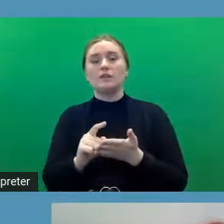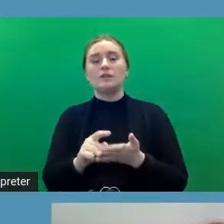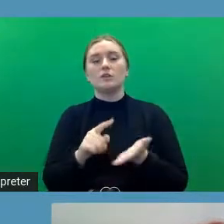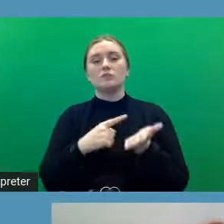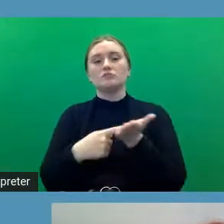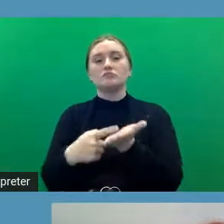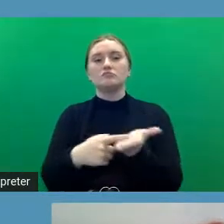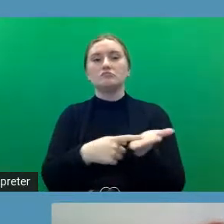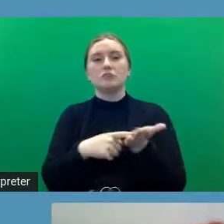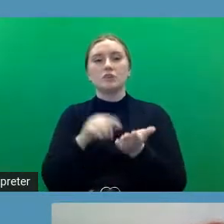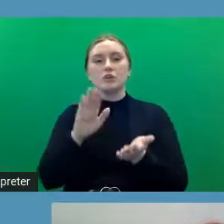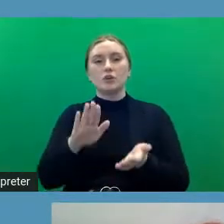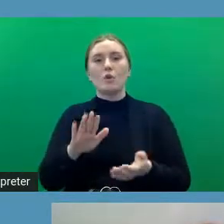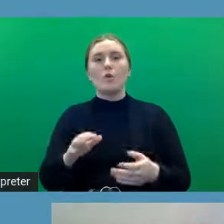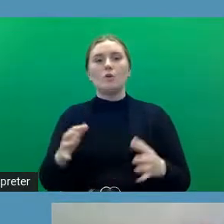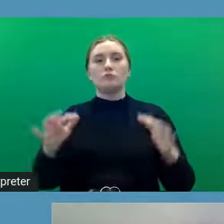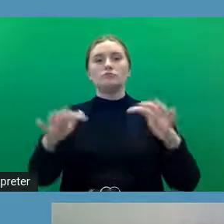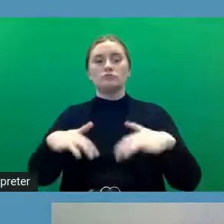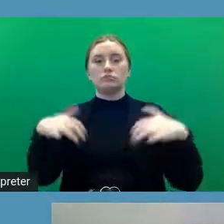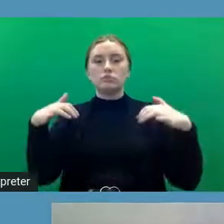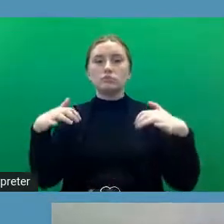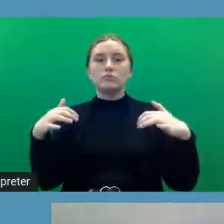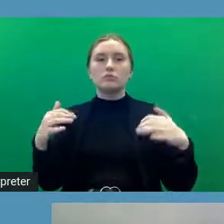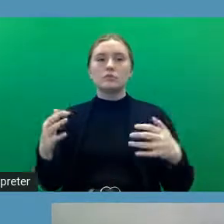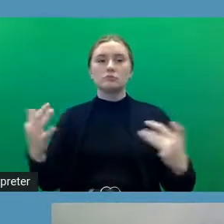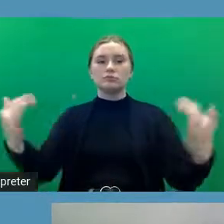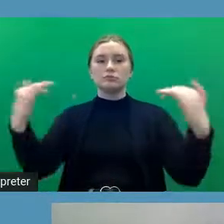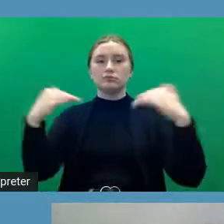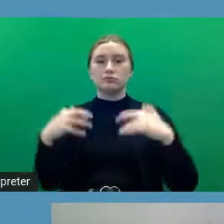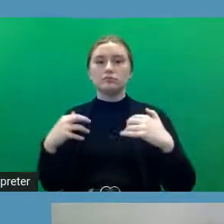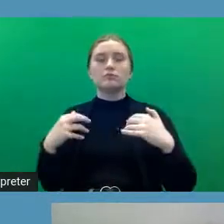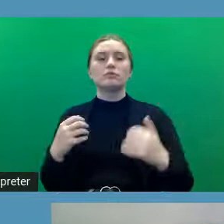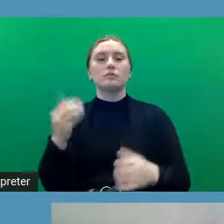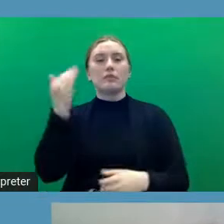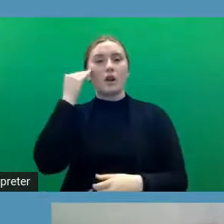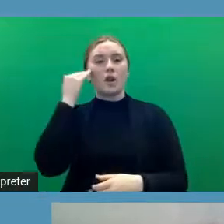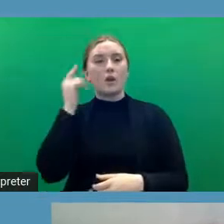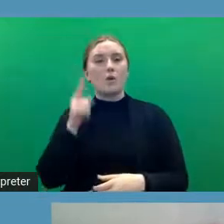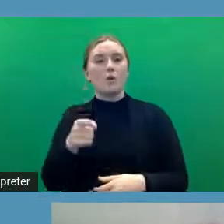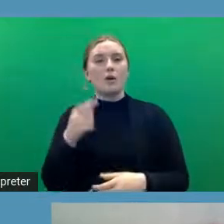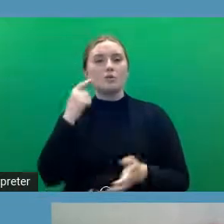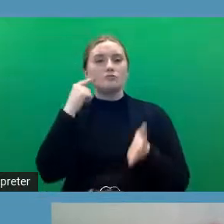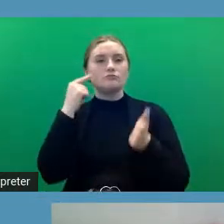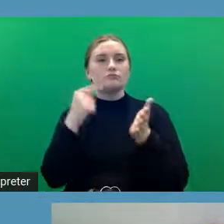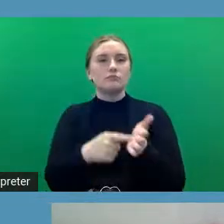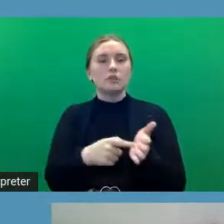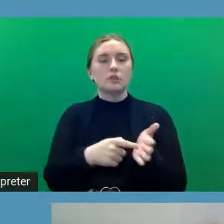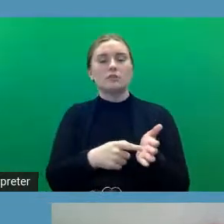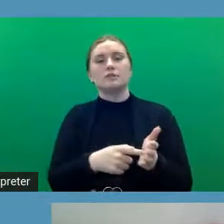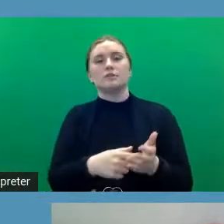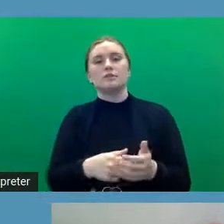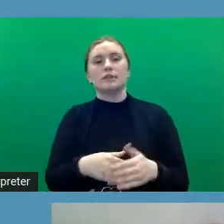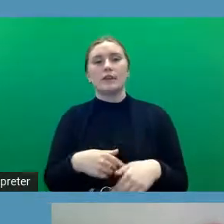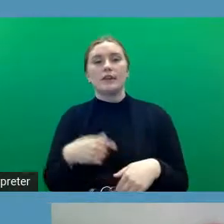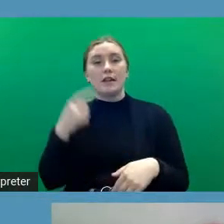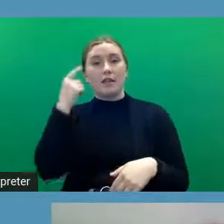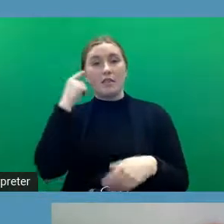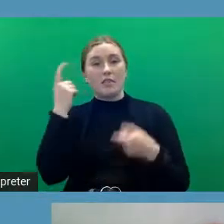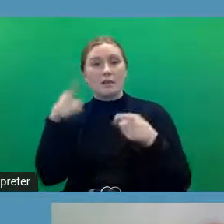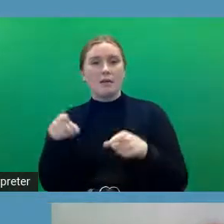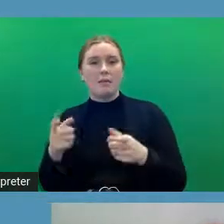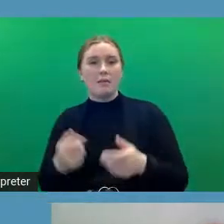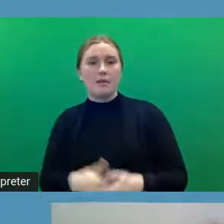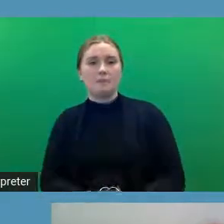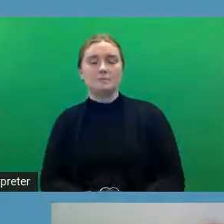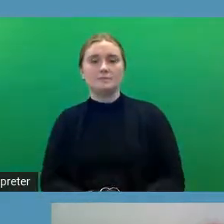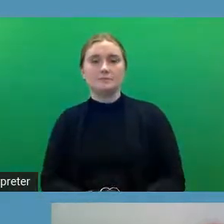audience's expectations before they arrive. Mm-hmm. So using the platforms you have, like your website and social media, et cetera, to